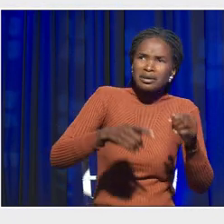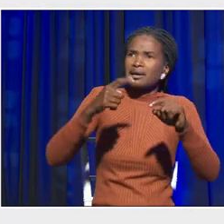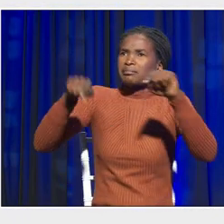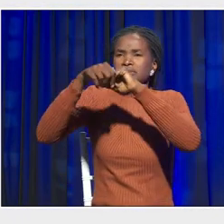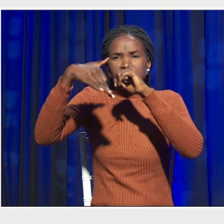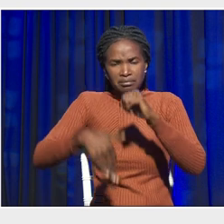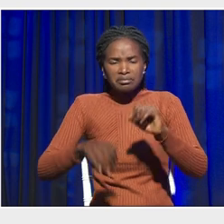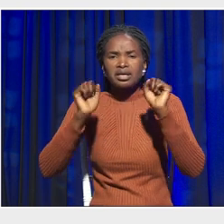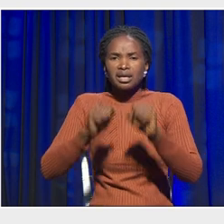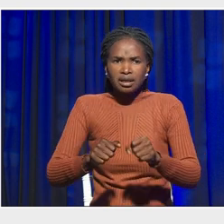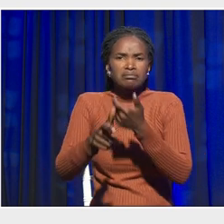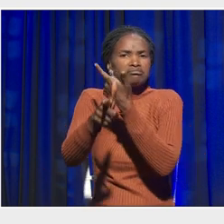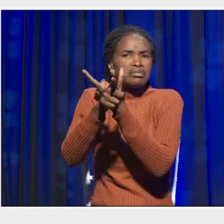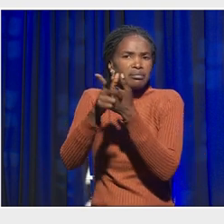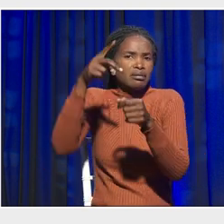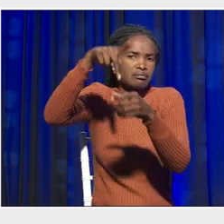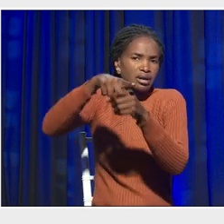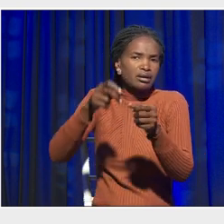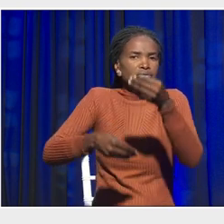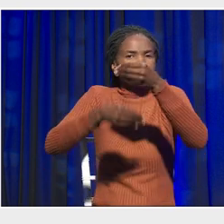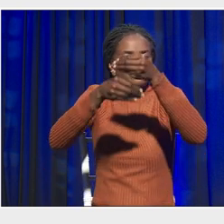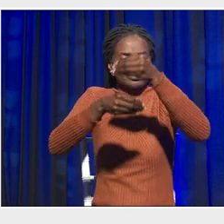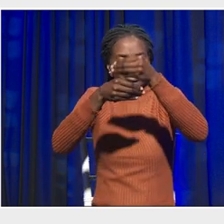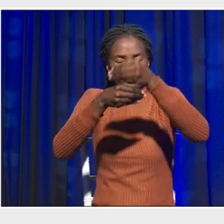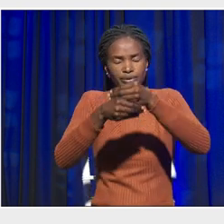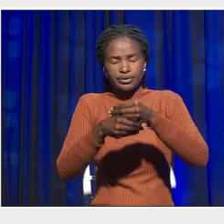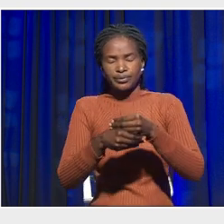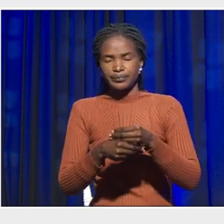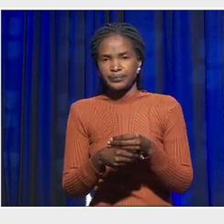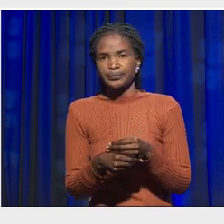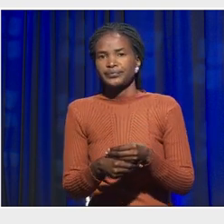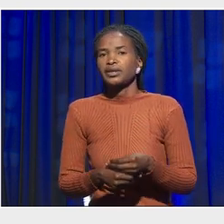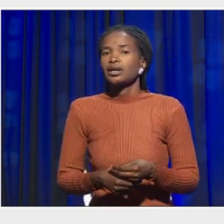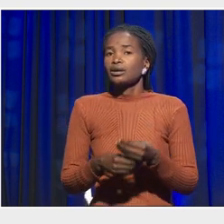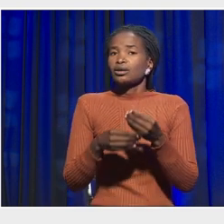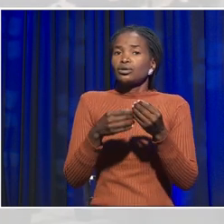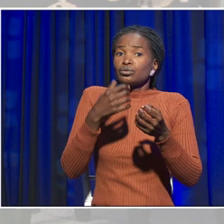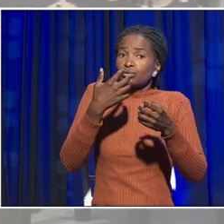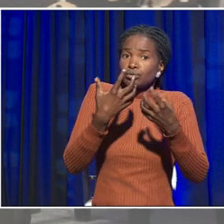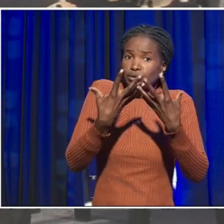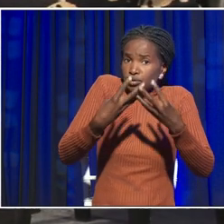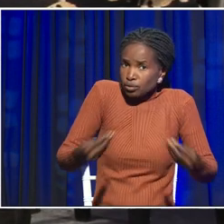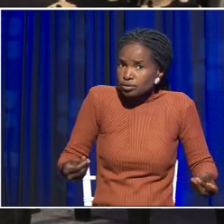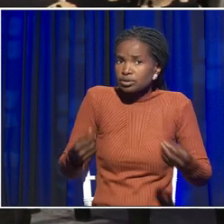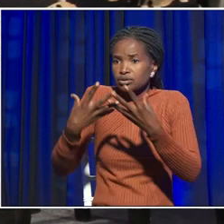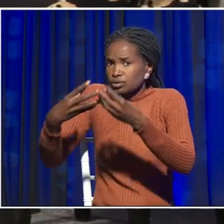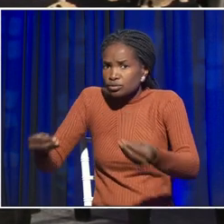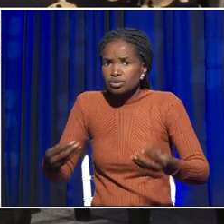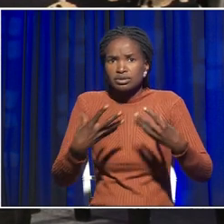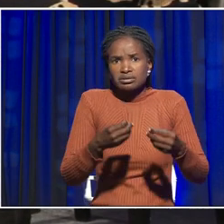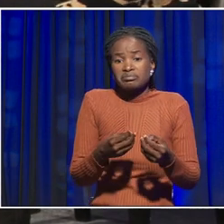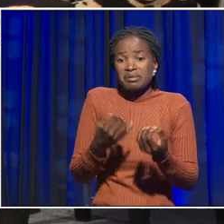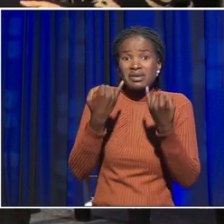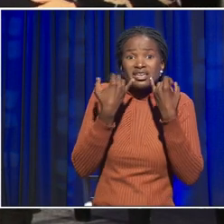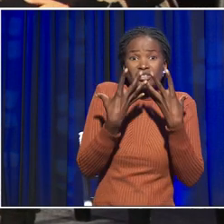a situation and to contribute to to something as solution. Yeah. Maybe one can share that with government